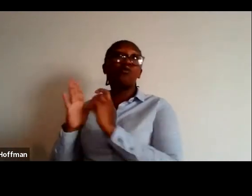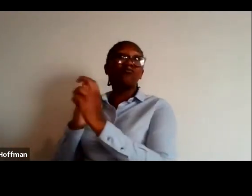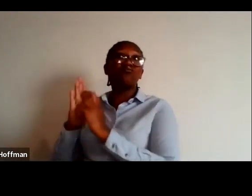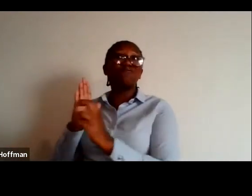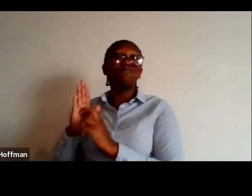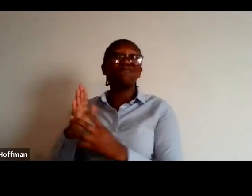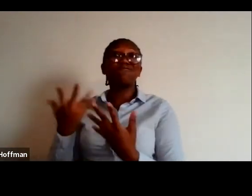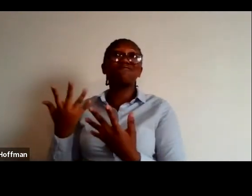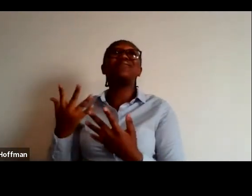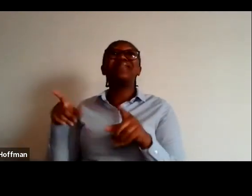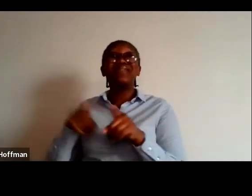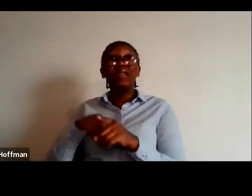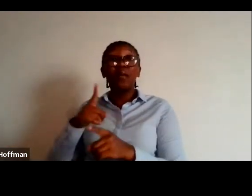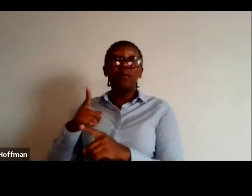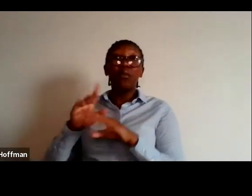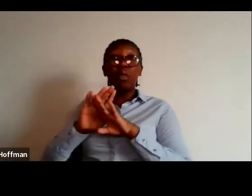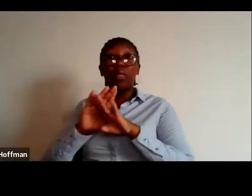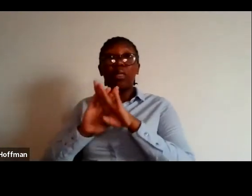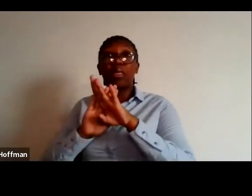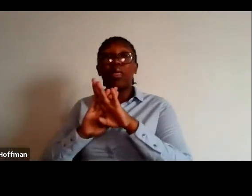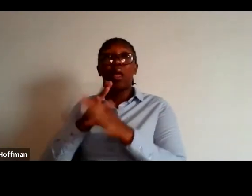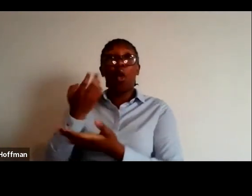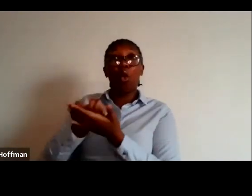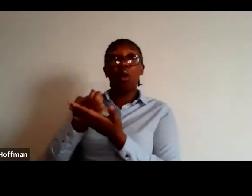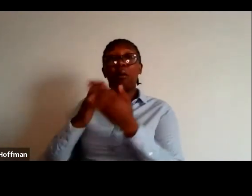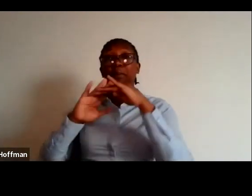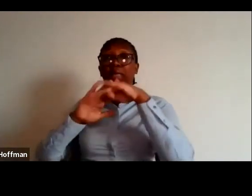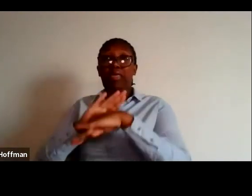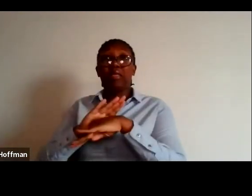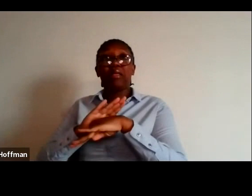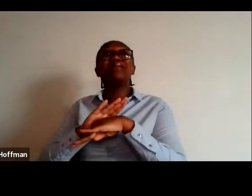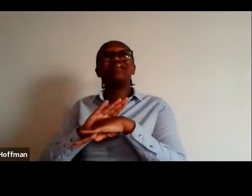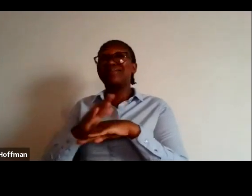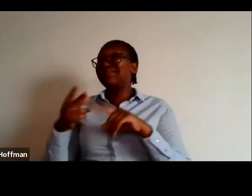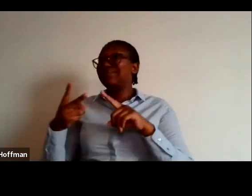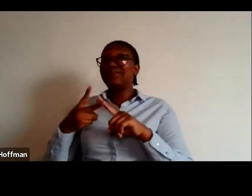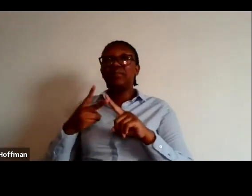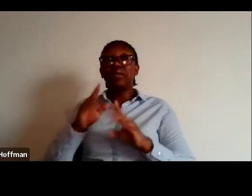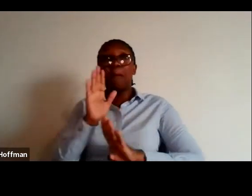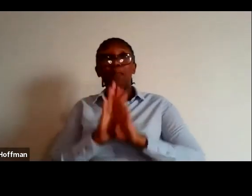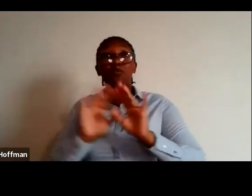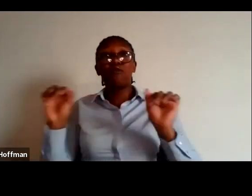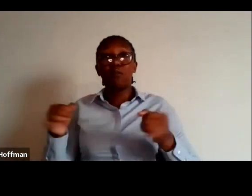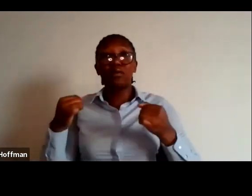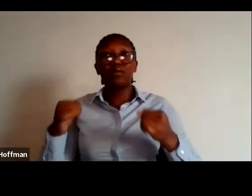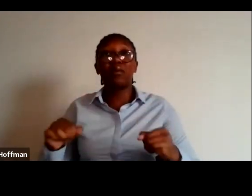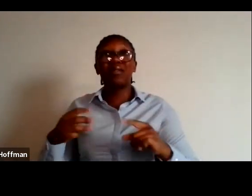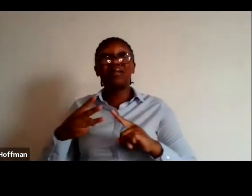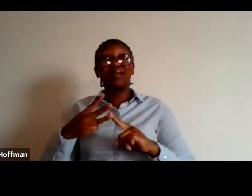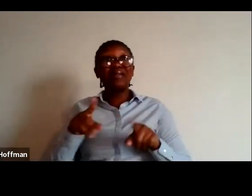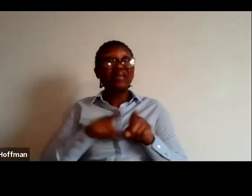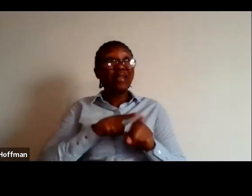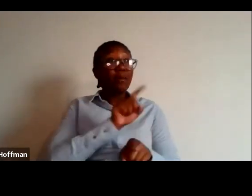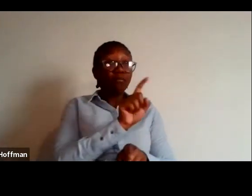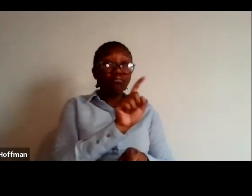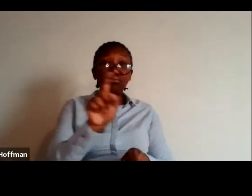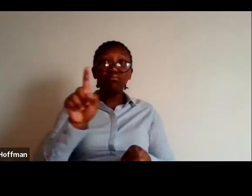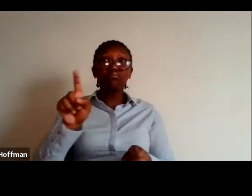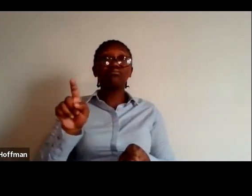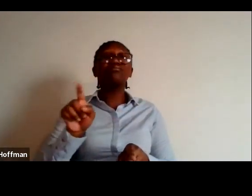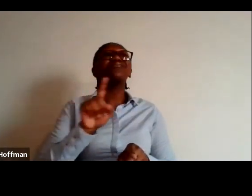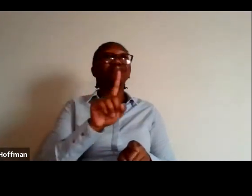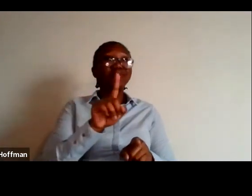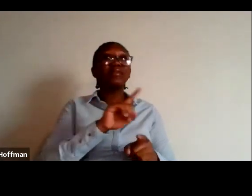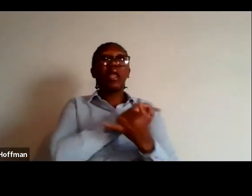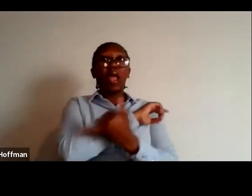livelihood of their economies, and then improve the economies of those particular countries so that they can deal with the problems